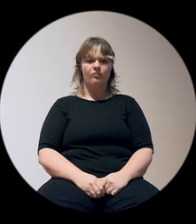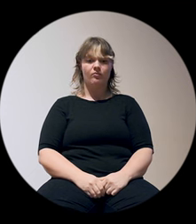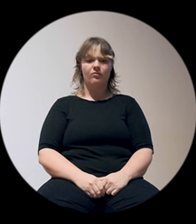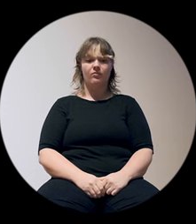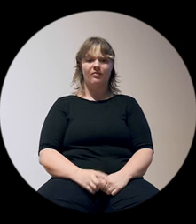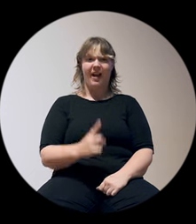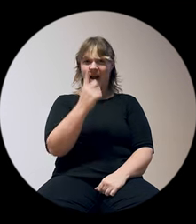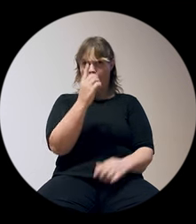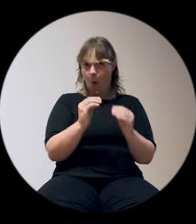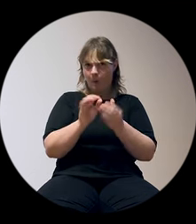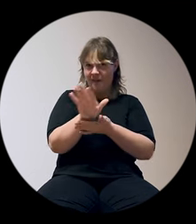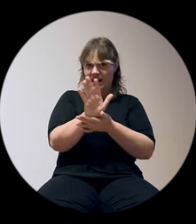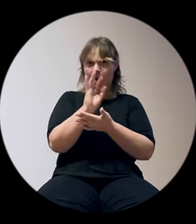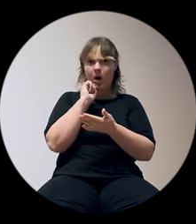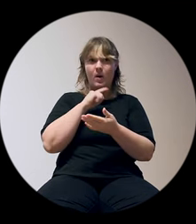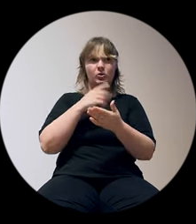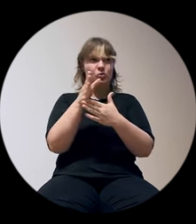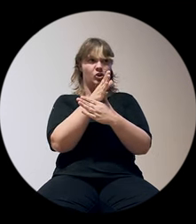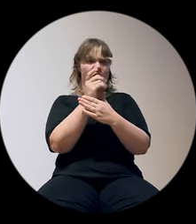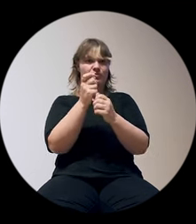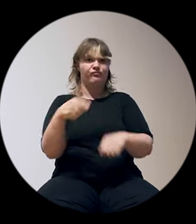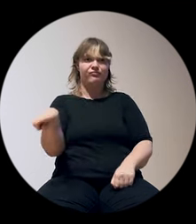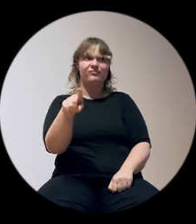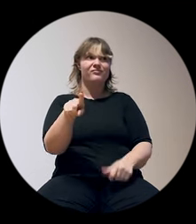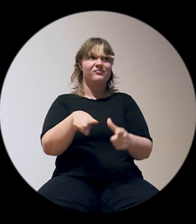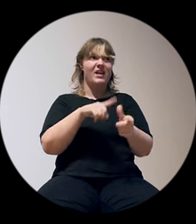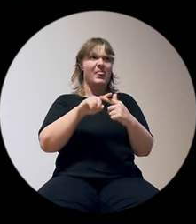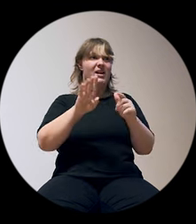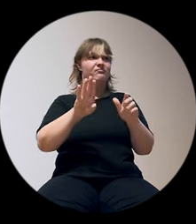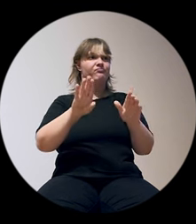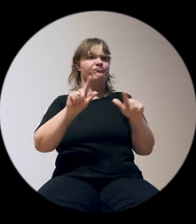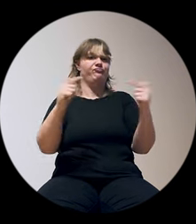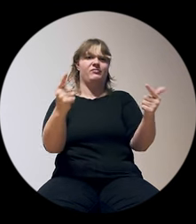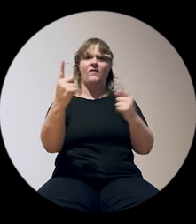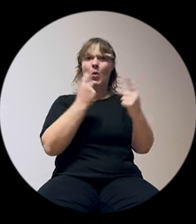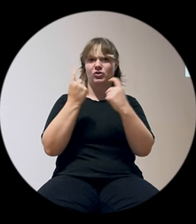I got one more video I want to share with you, and then I'll open it up for questions. So,